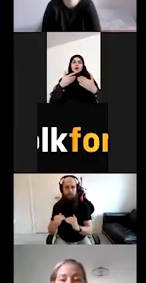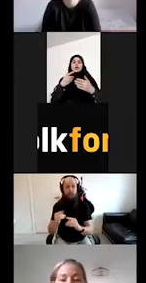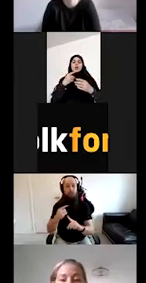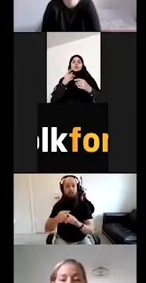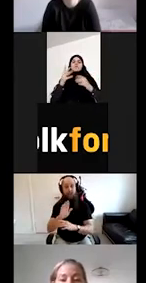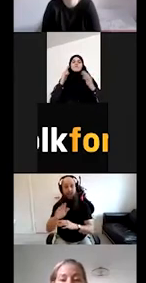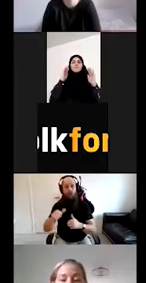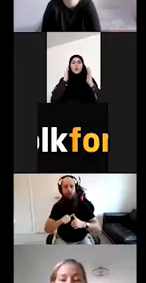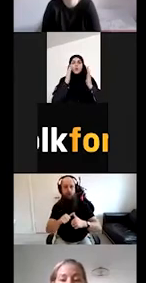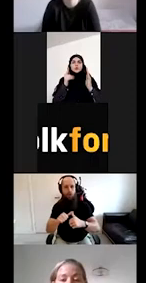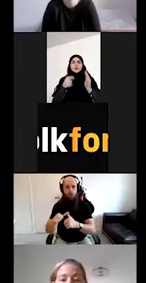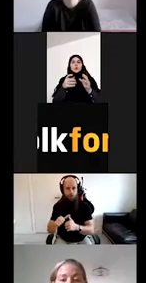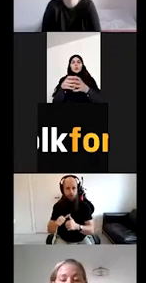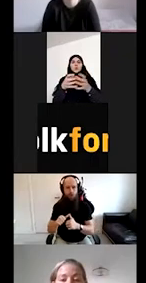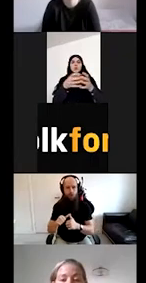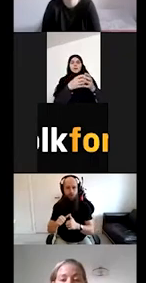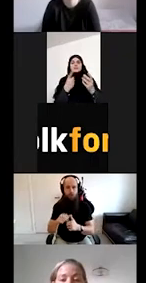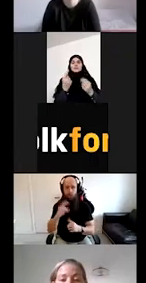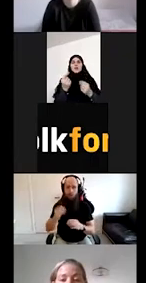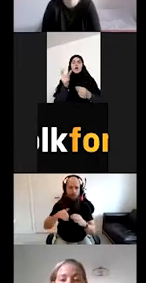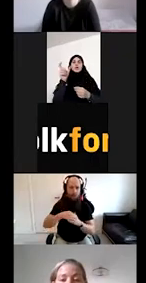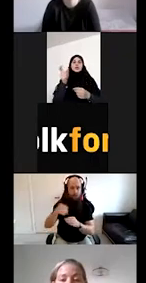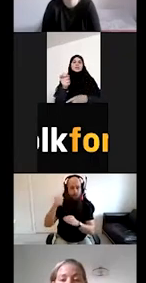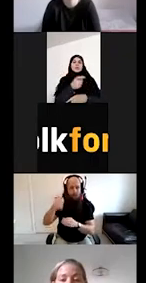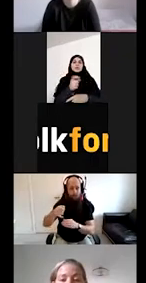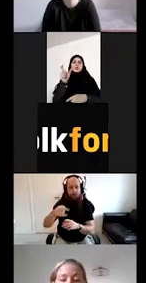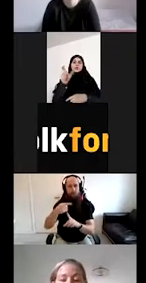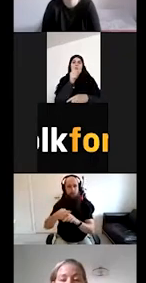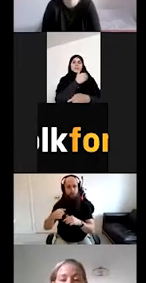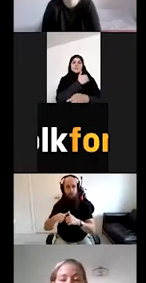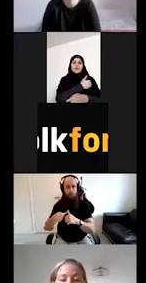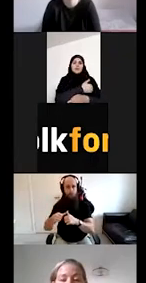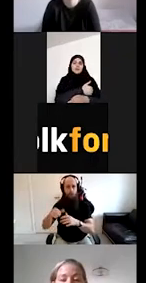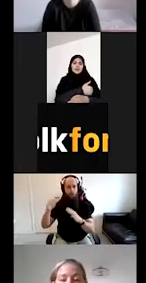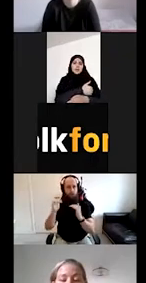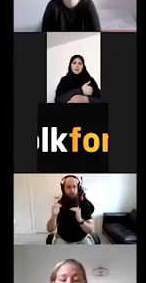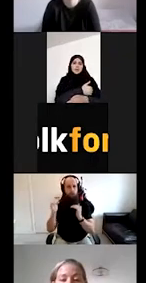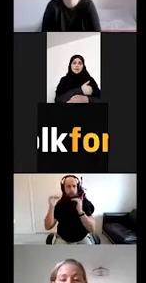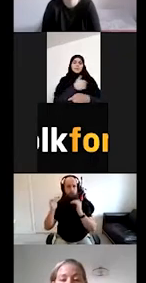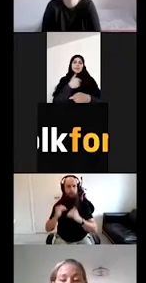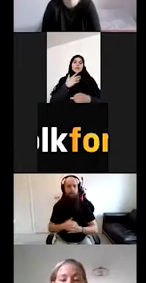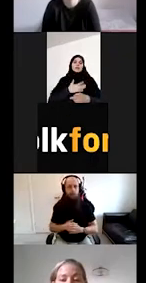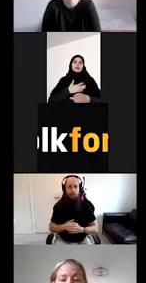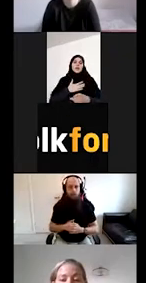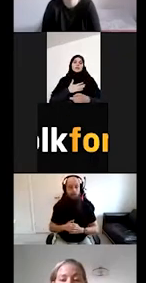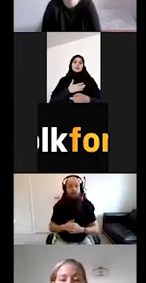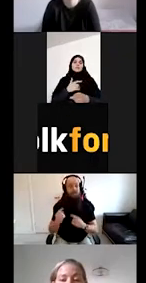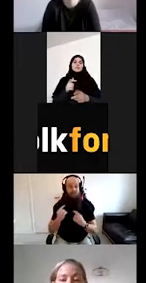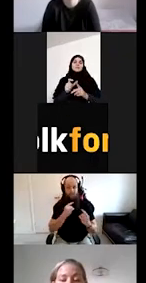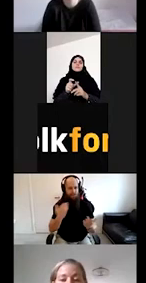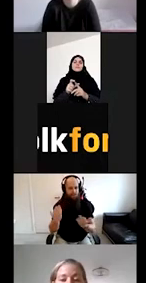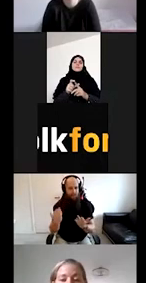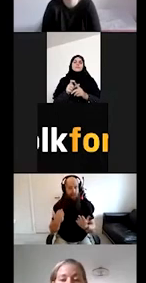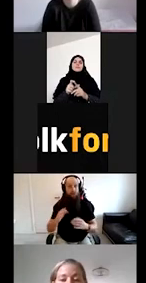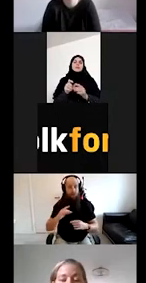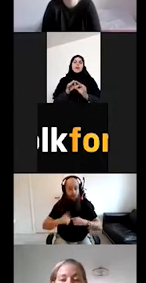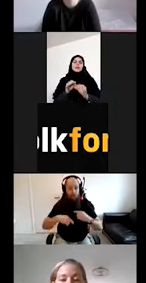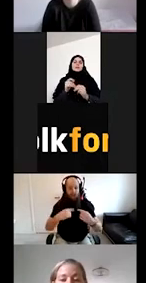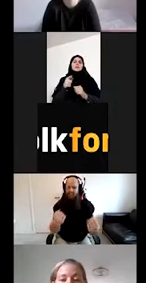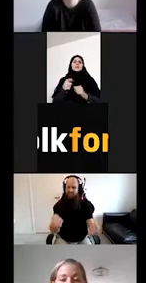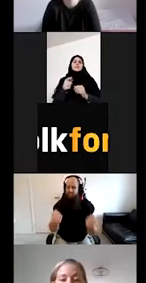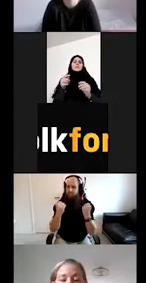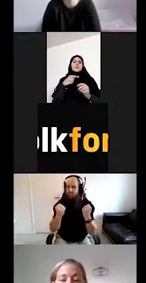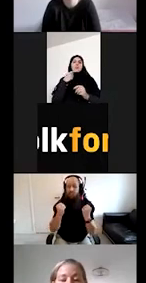disabilities and their members. And what I also wanted to mention is this process was very important and very broad,